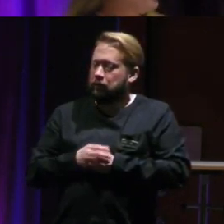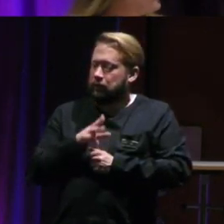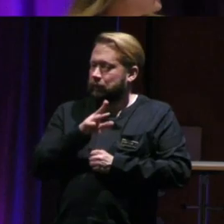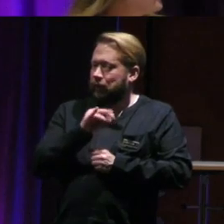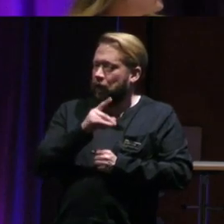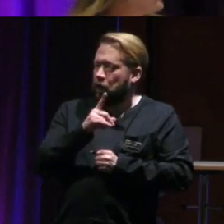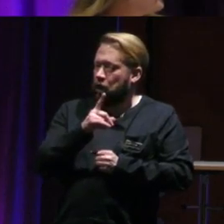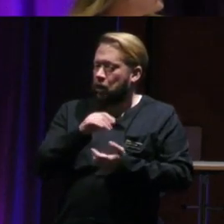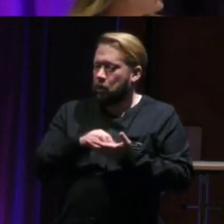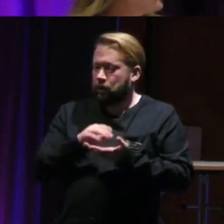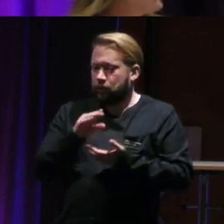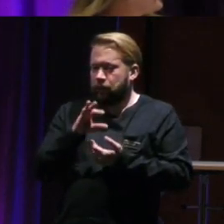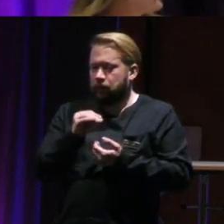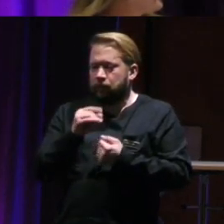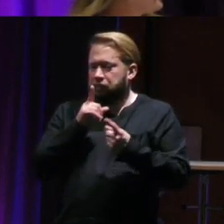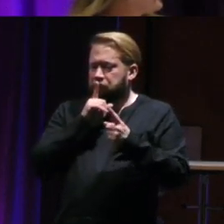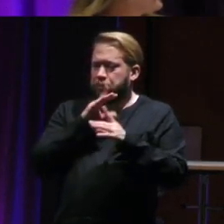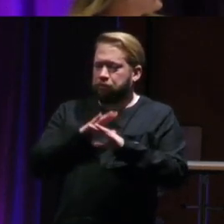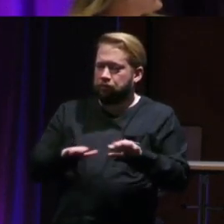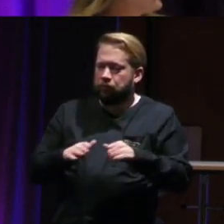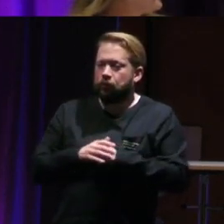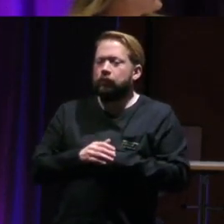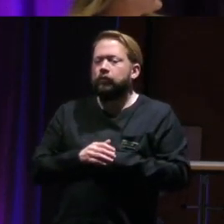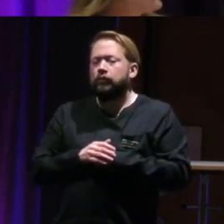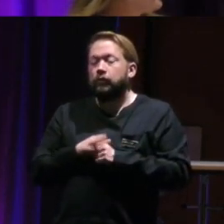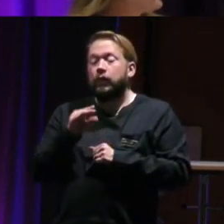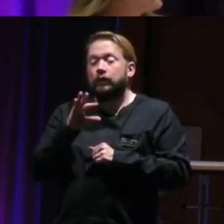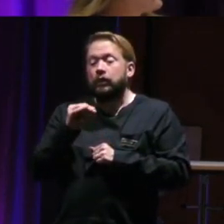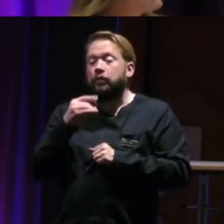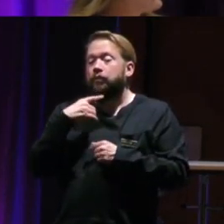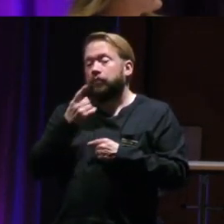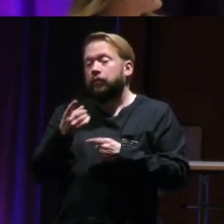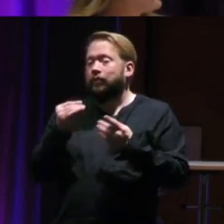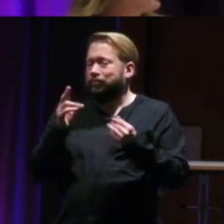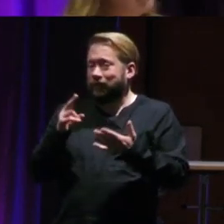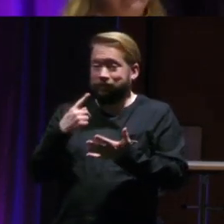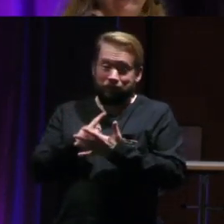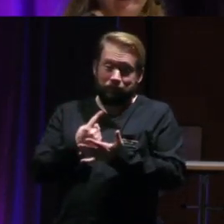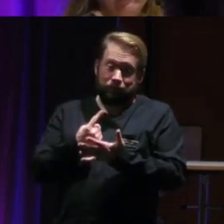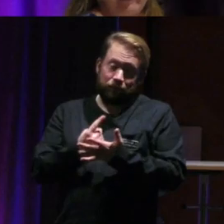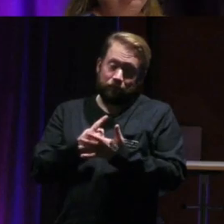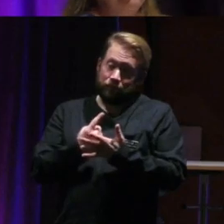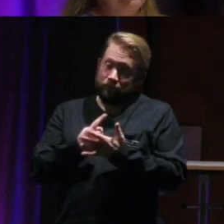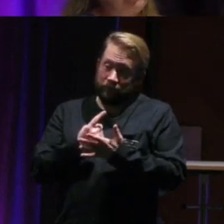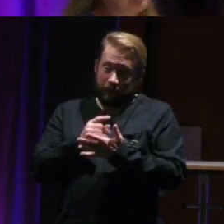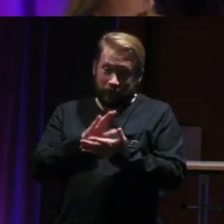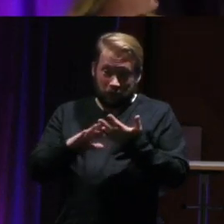It's the most weird thing about like Russian activism I ever heard.